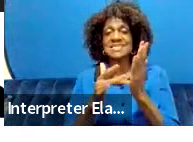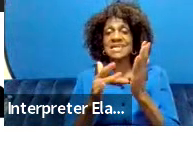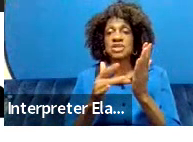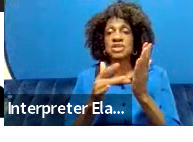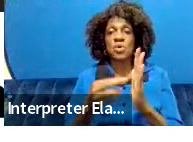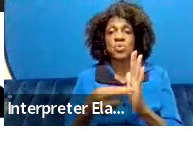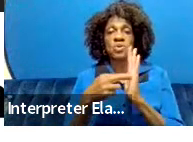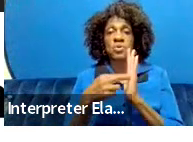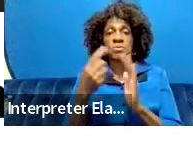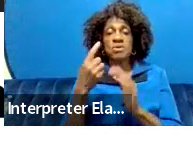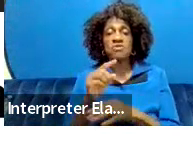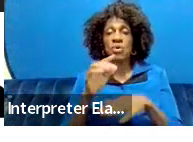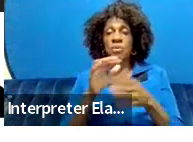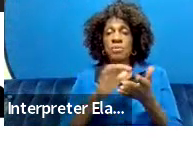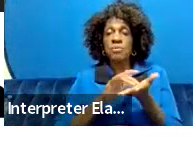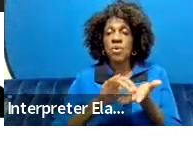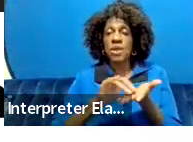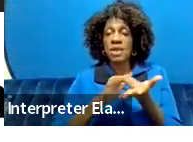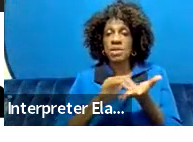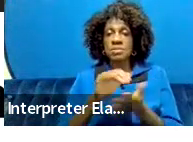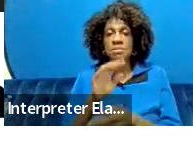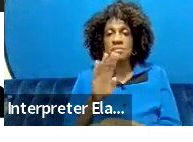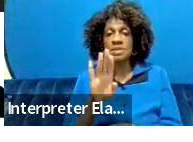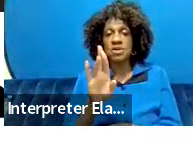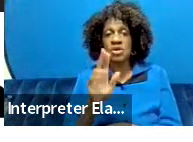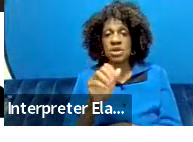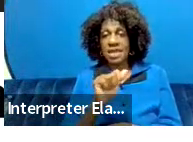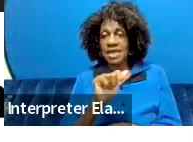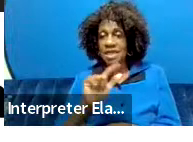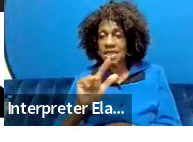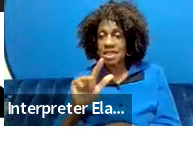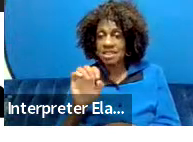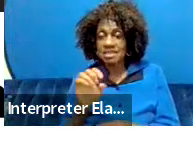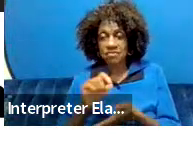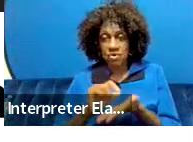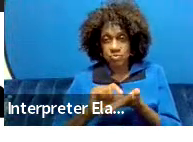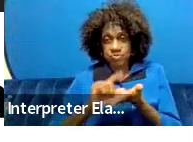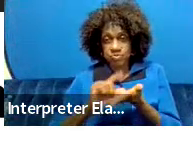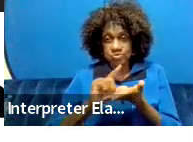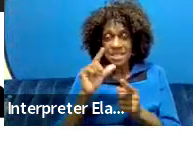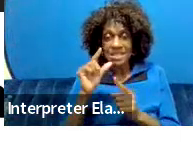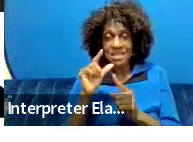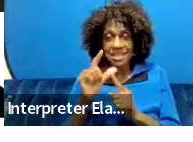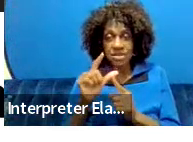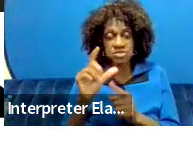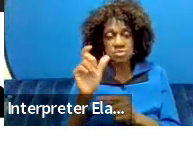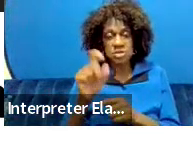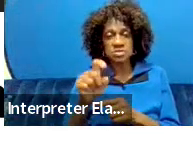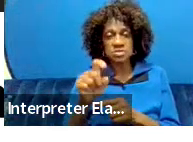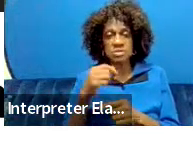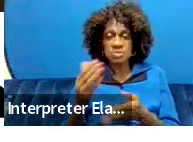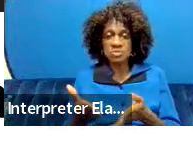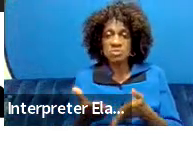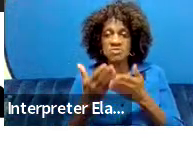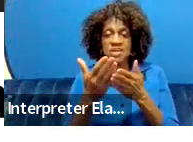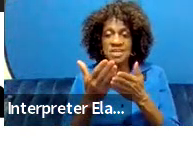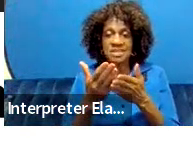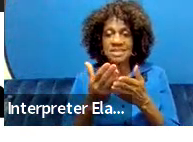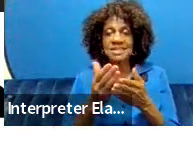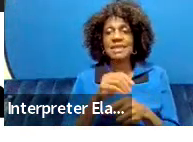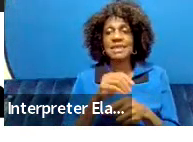requirements for Braille. So content for raised characters must also be provided in